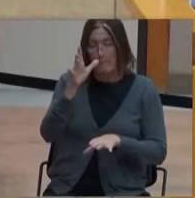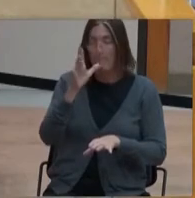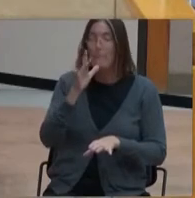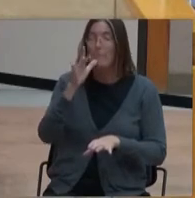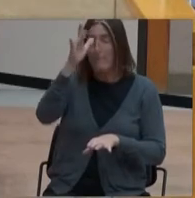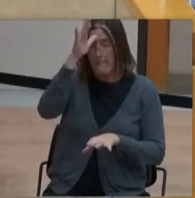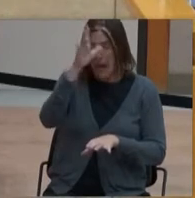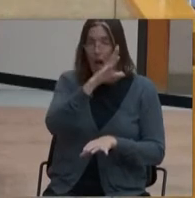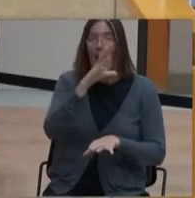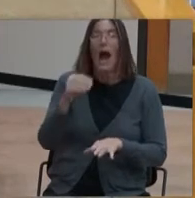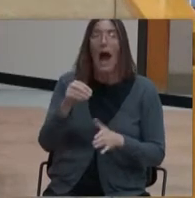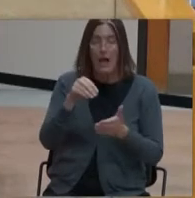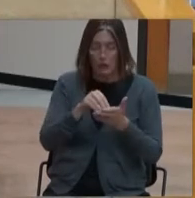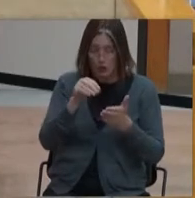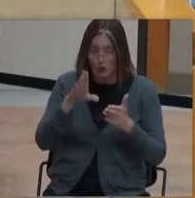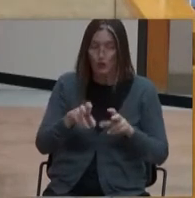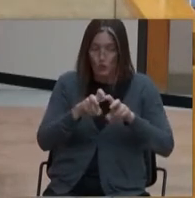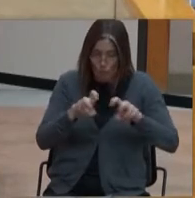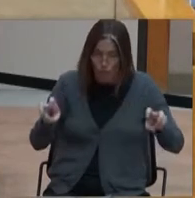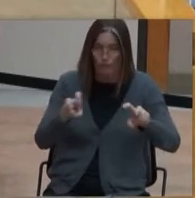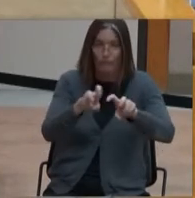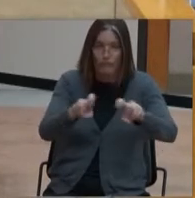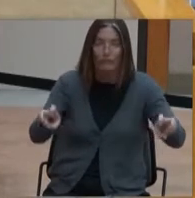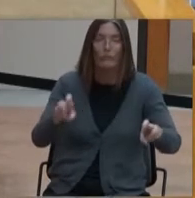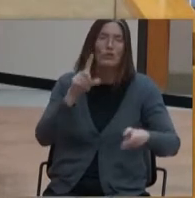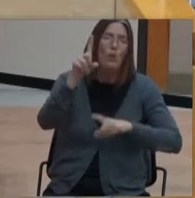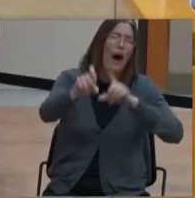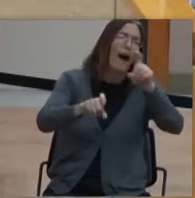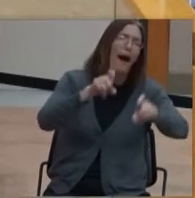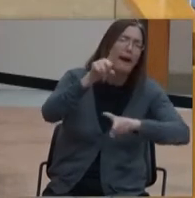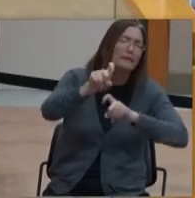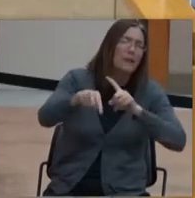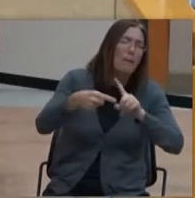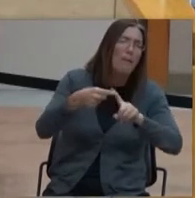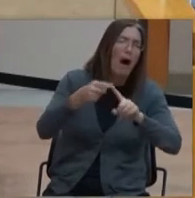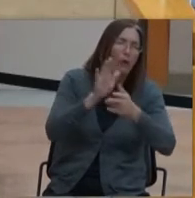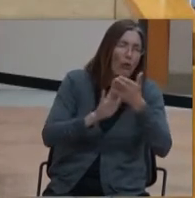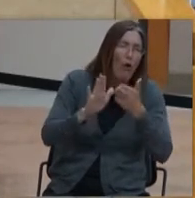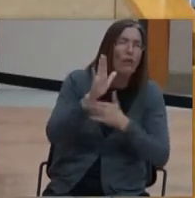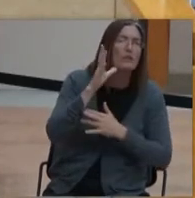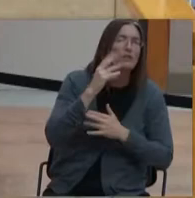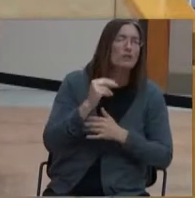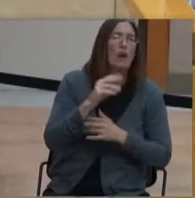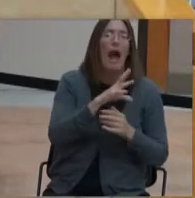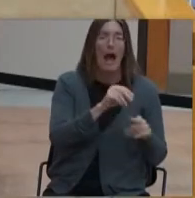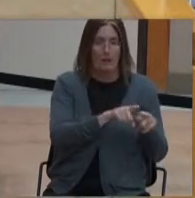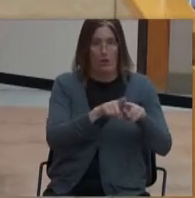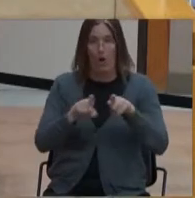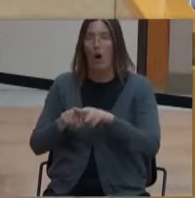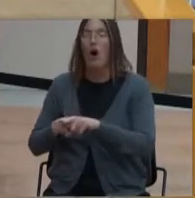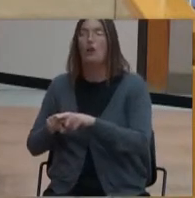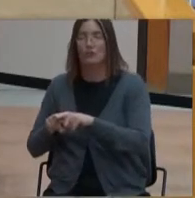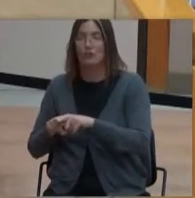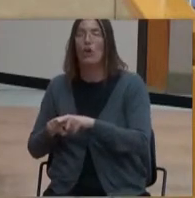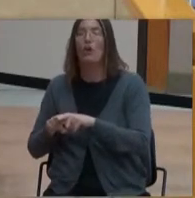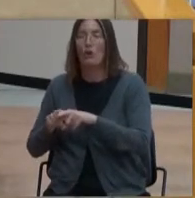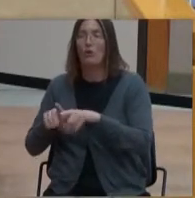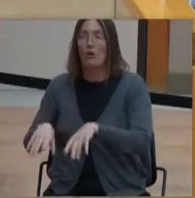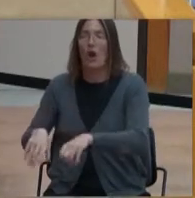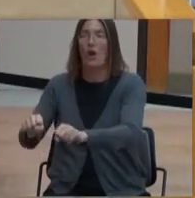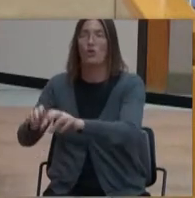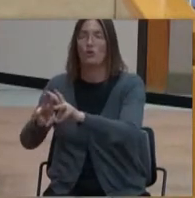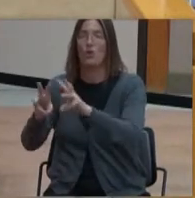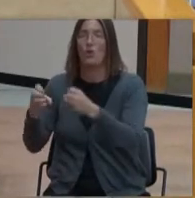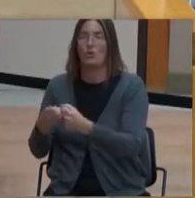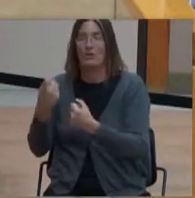honest, insightful feedback about colleges experiences, as well as a workshop for students how to handle stress and maintain